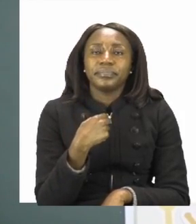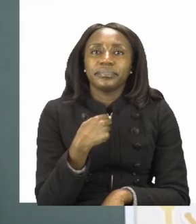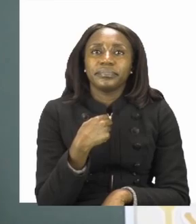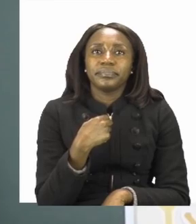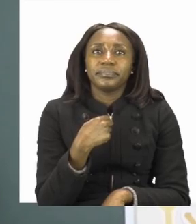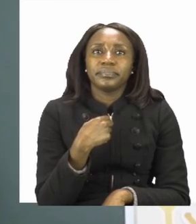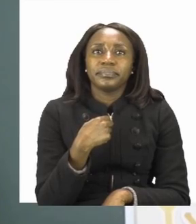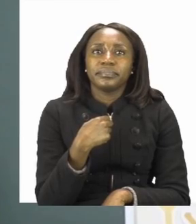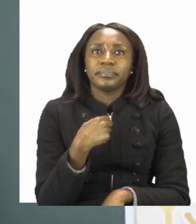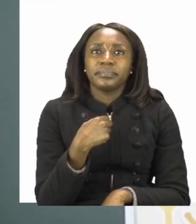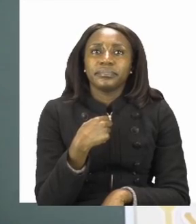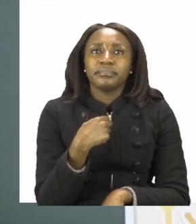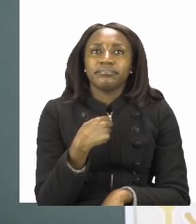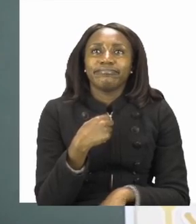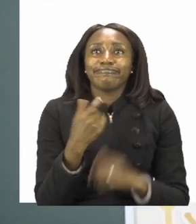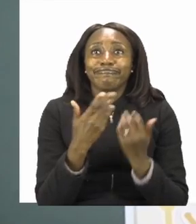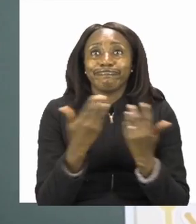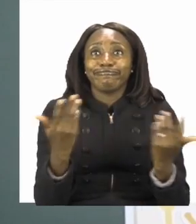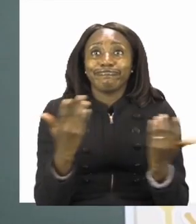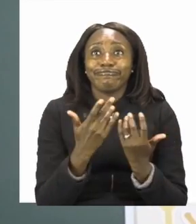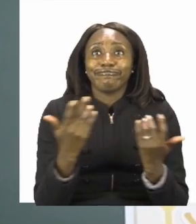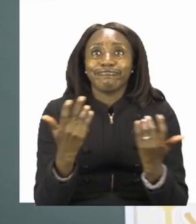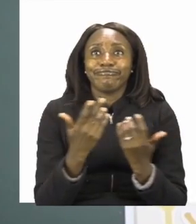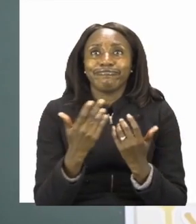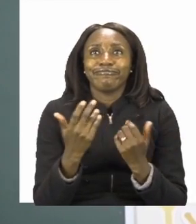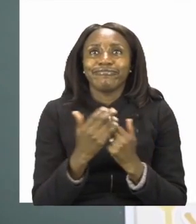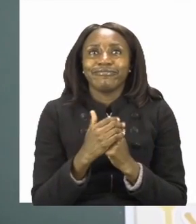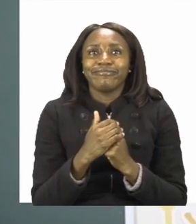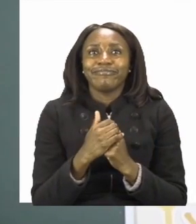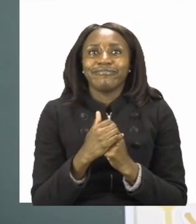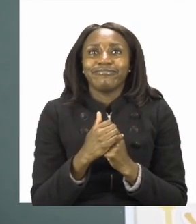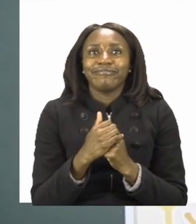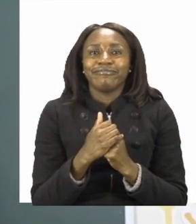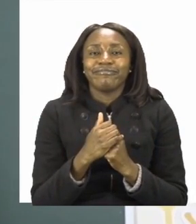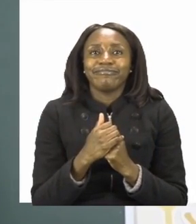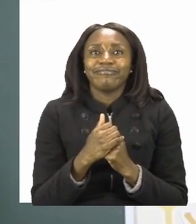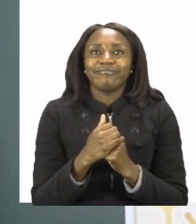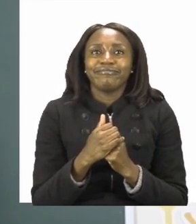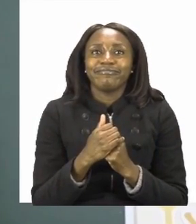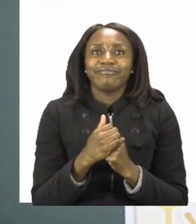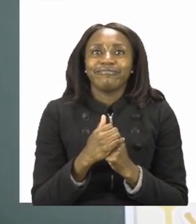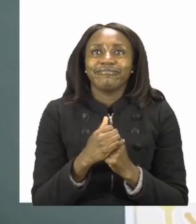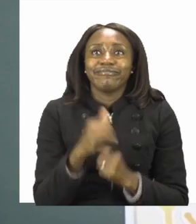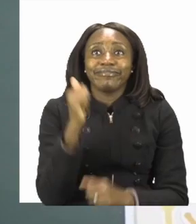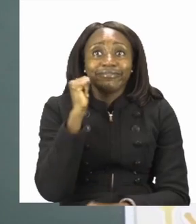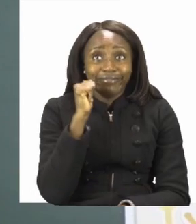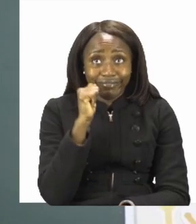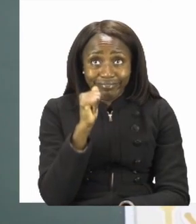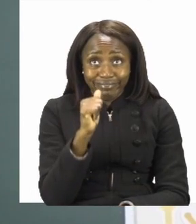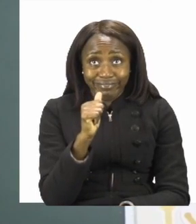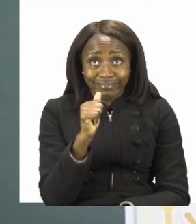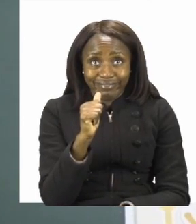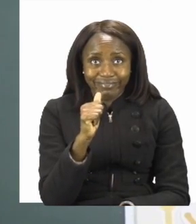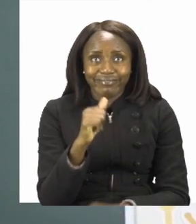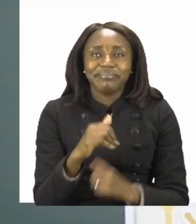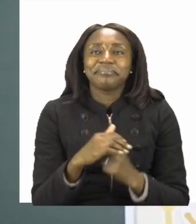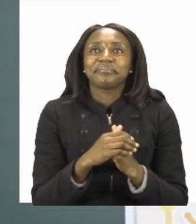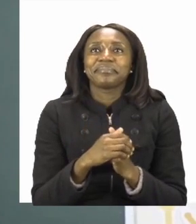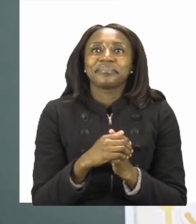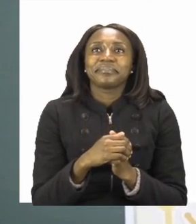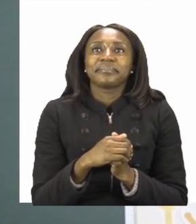then we have green, and the last color we have is